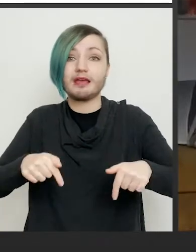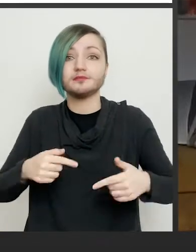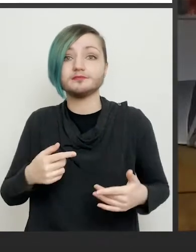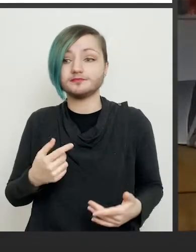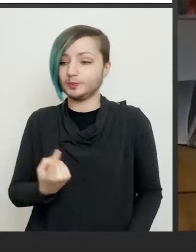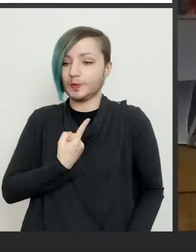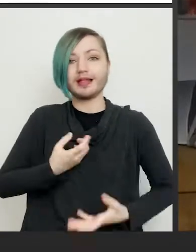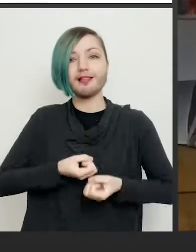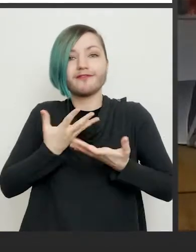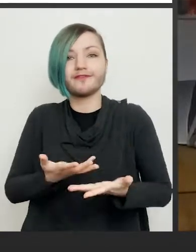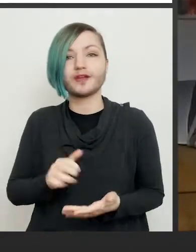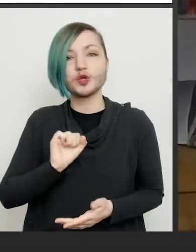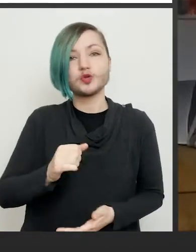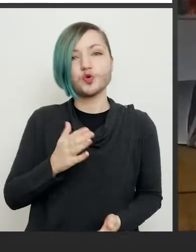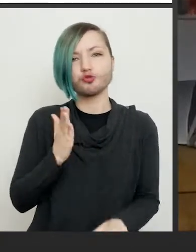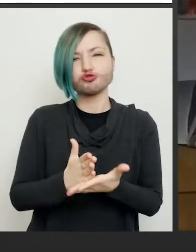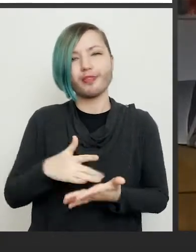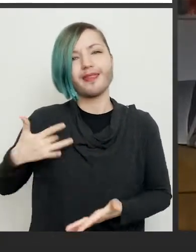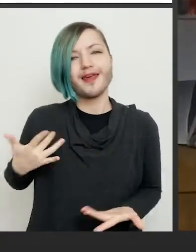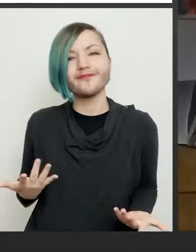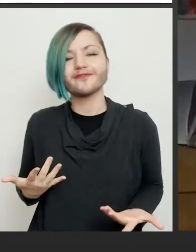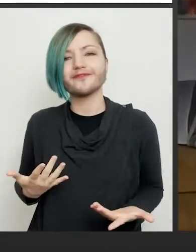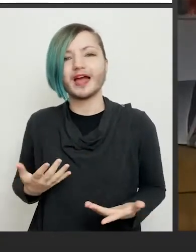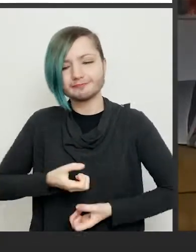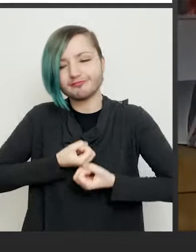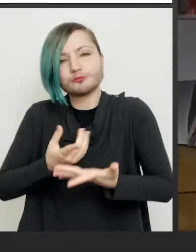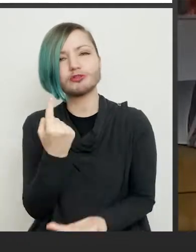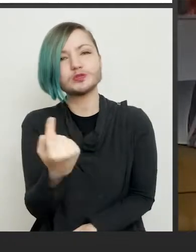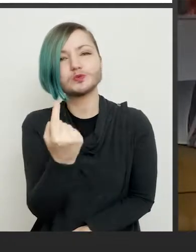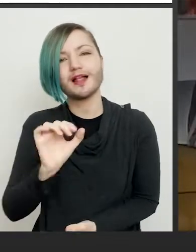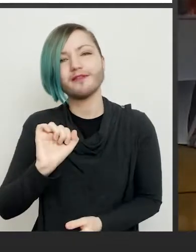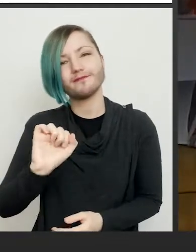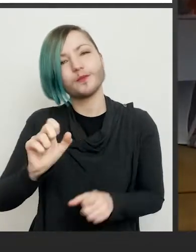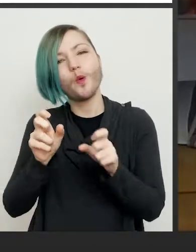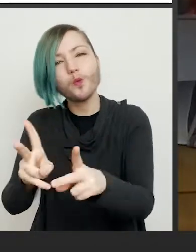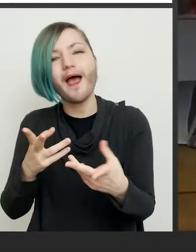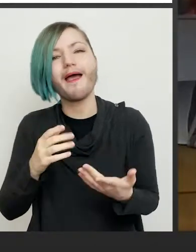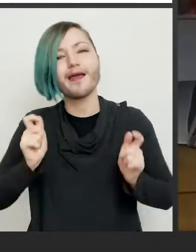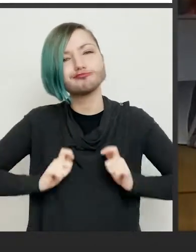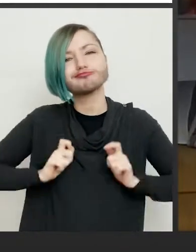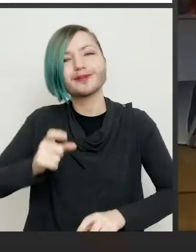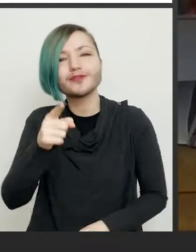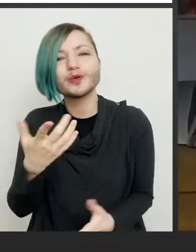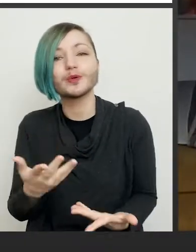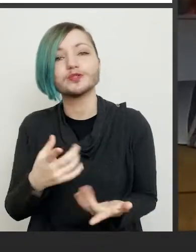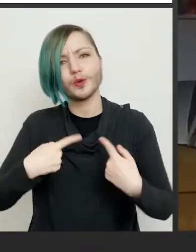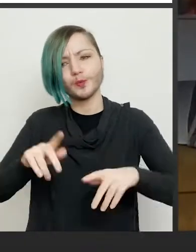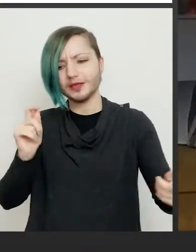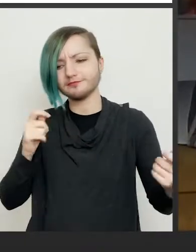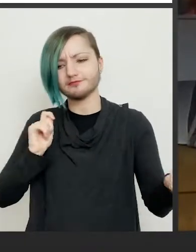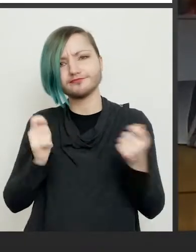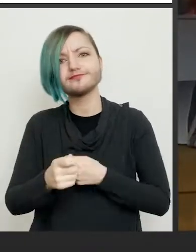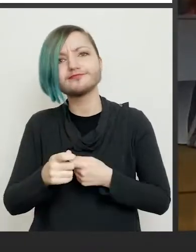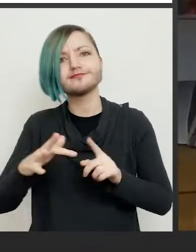and you're here to live your truth, and you're here to express yourself how you feel comfortable. So, we will make change in society the